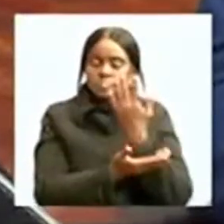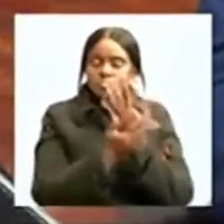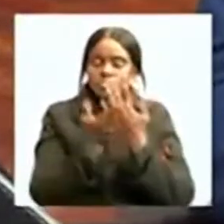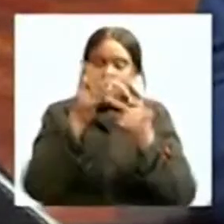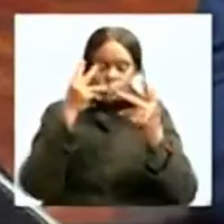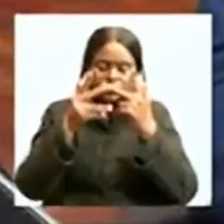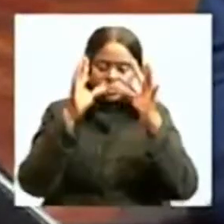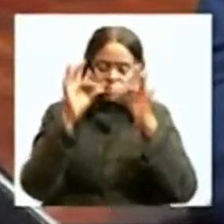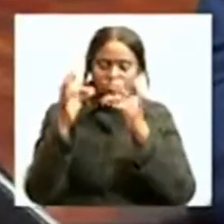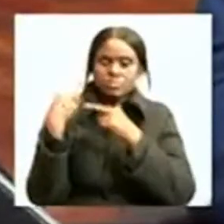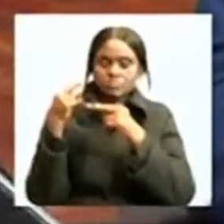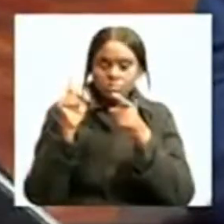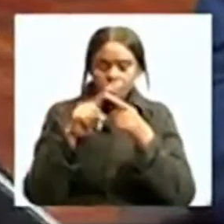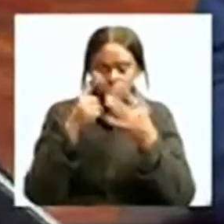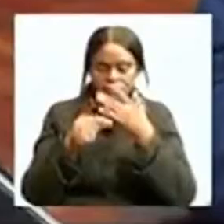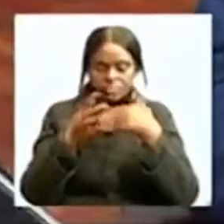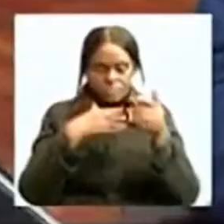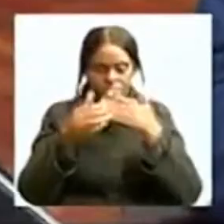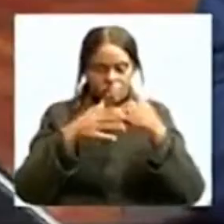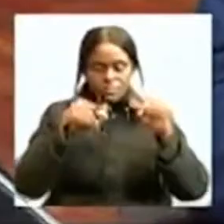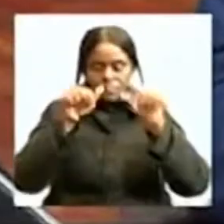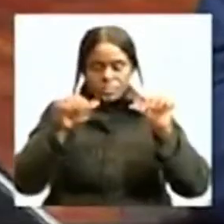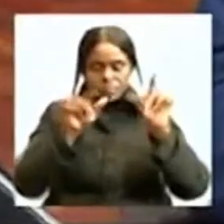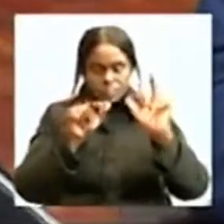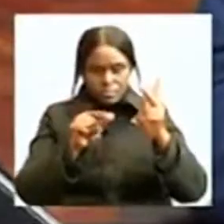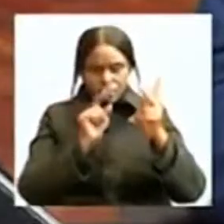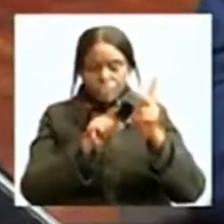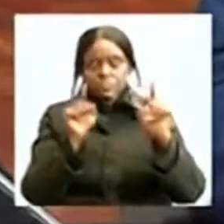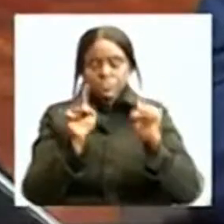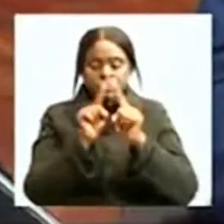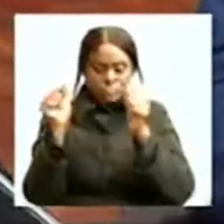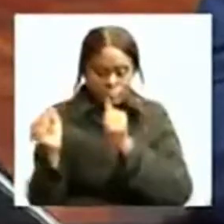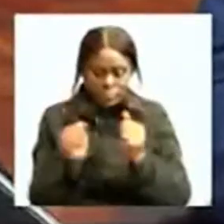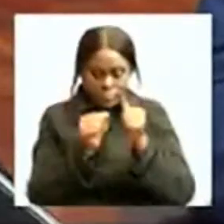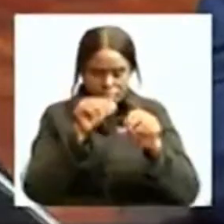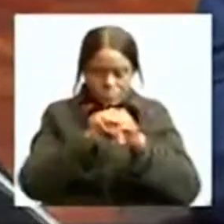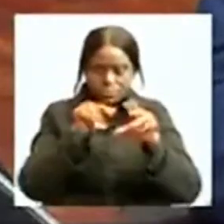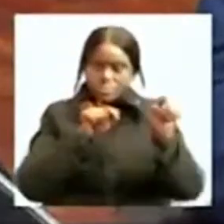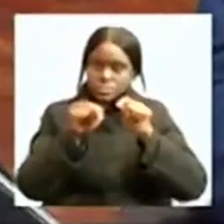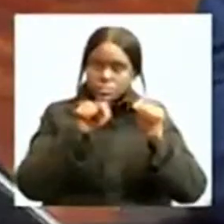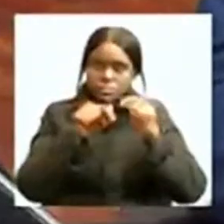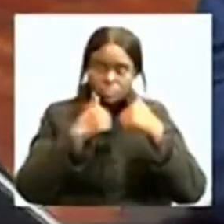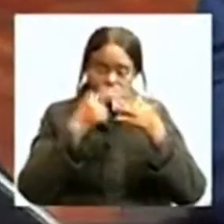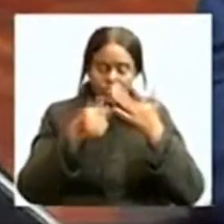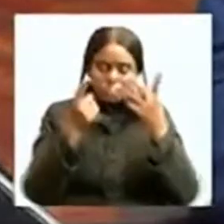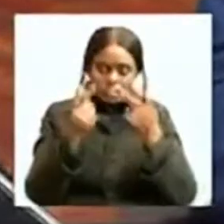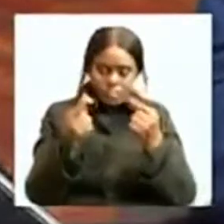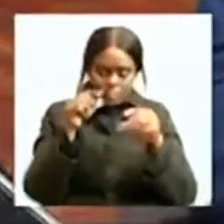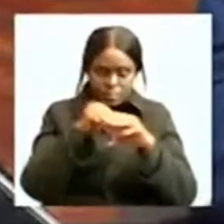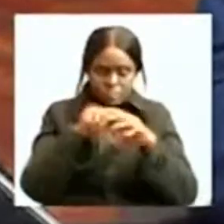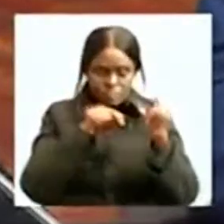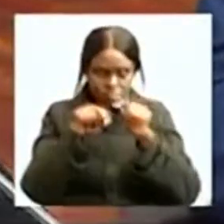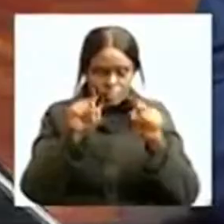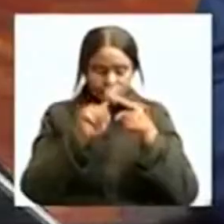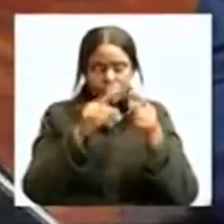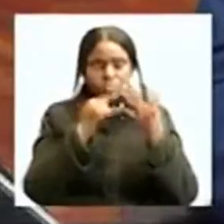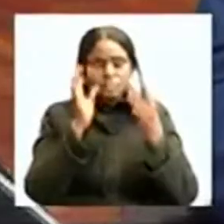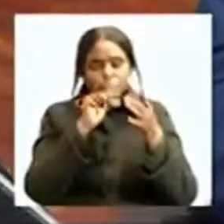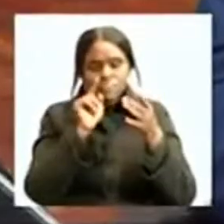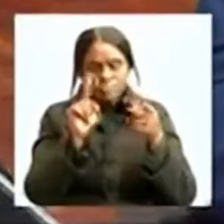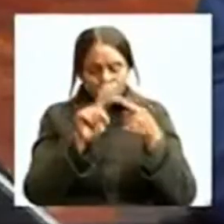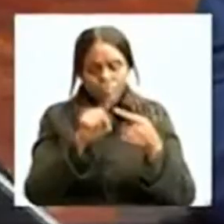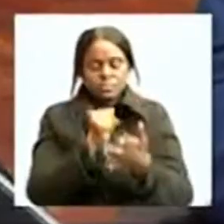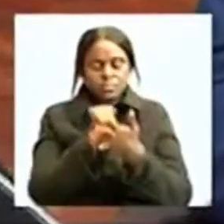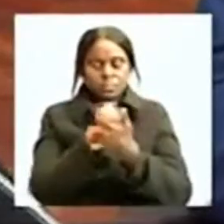transparency, accountability, and ease of auditing. Thirdly, strengthen internal controls. Conduct periodic internal controls to identify and